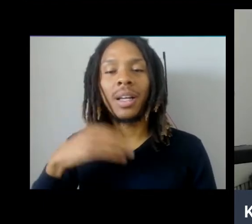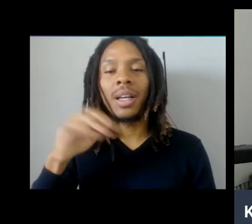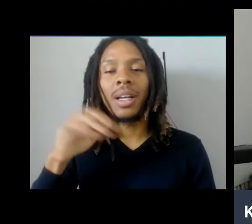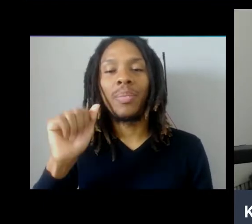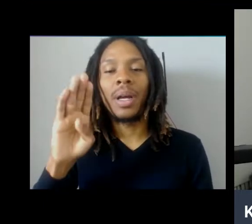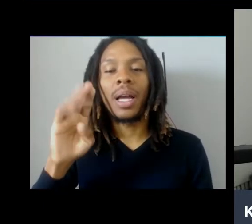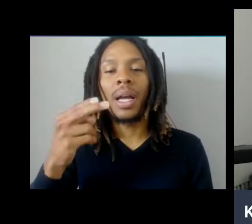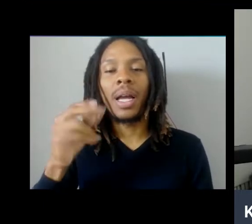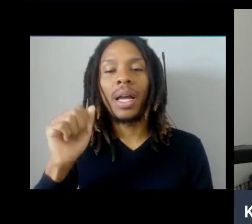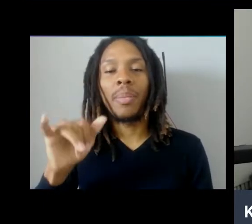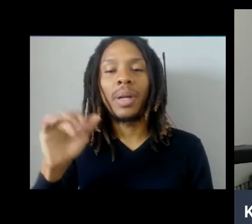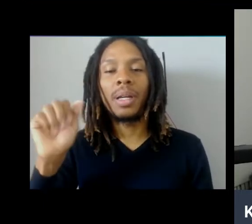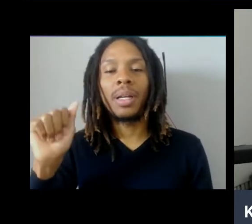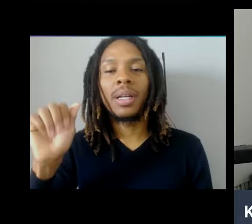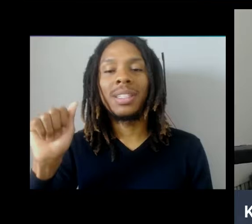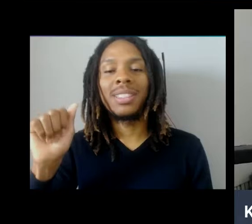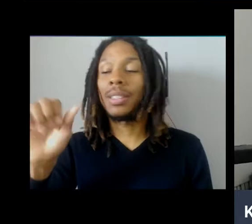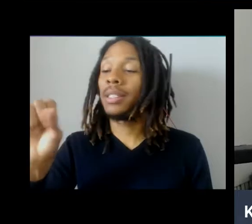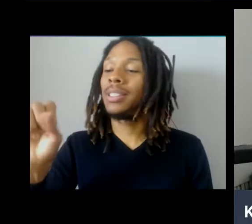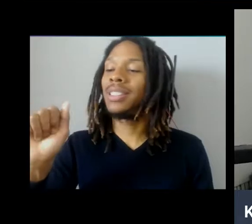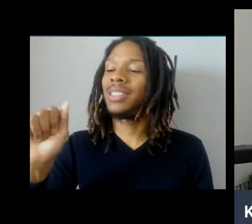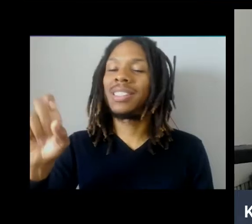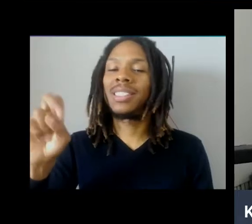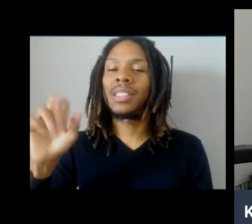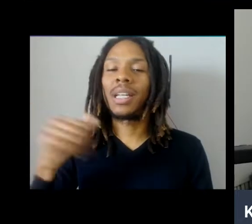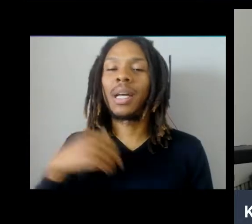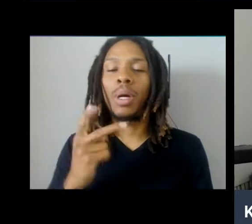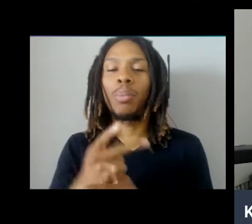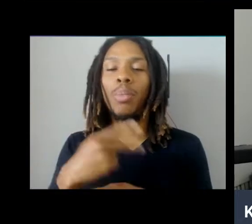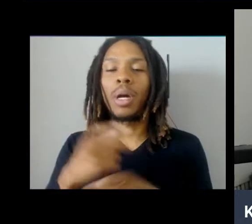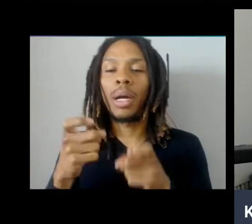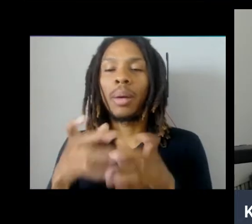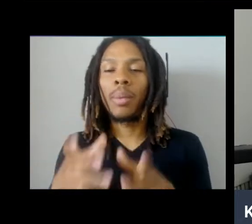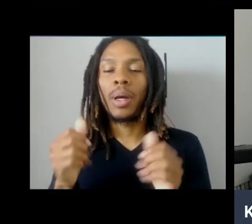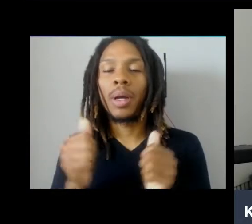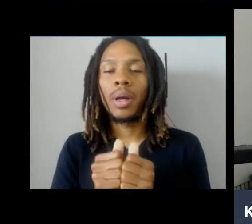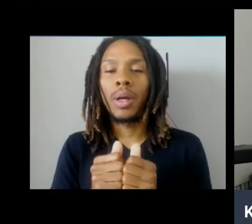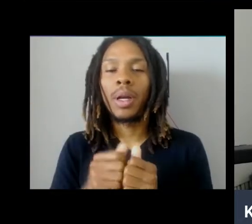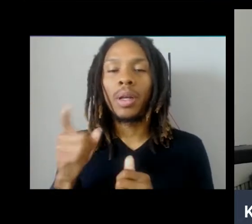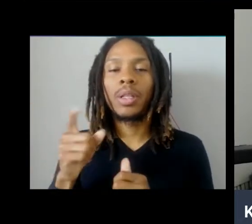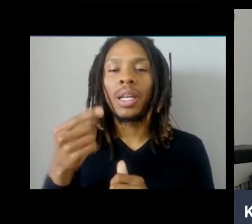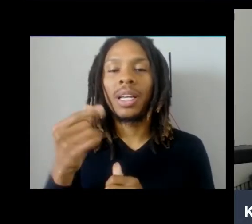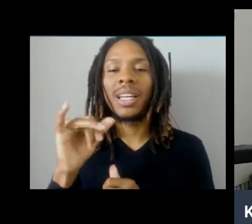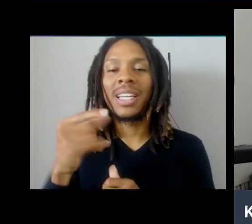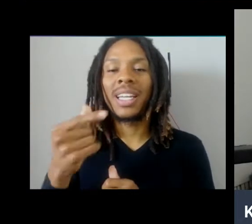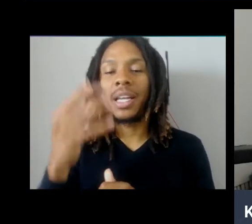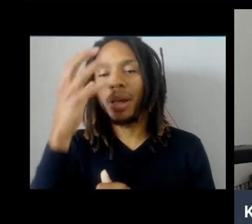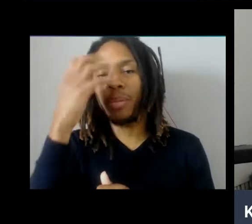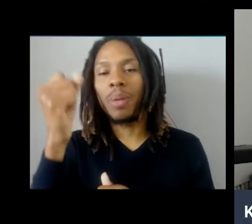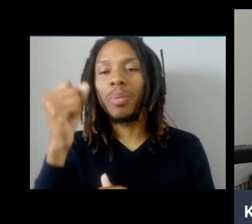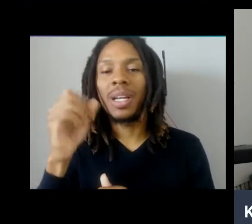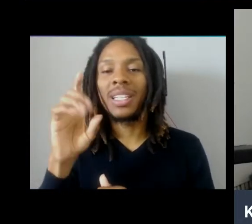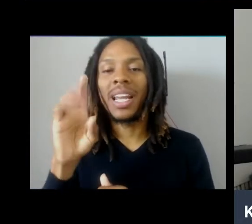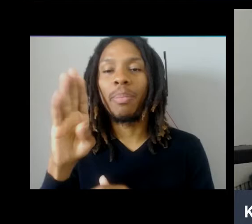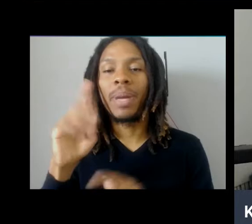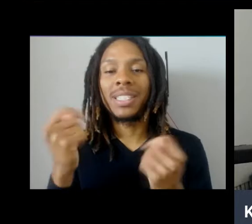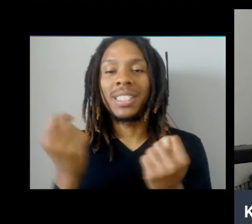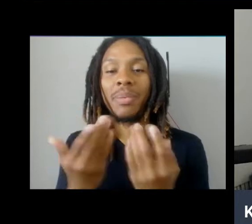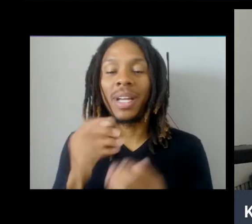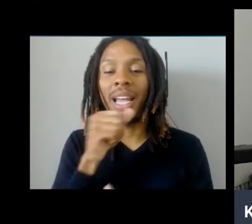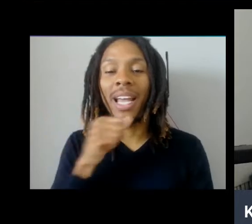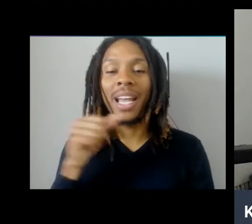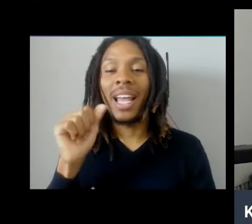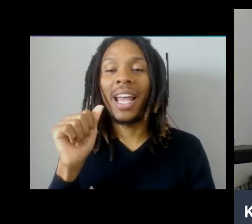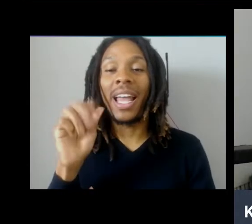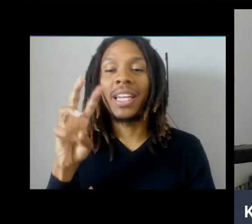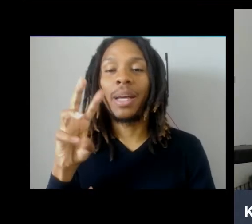is Abhay Saxena. I'm a product manager with the in-memory databases team here at AWS. Now, what